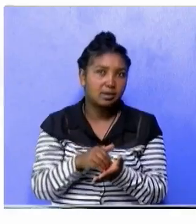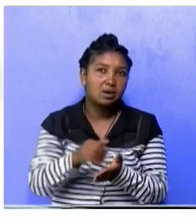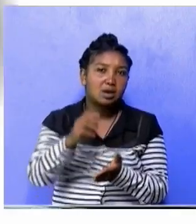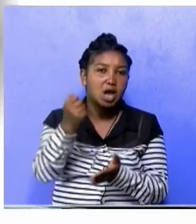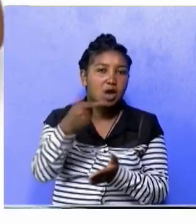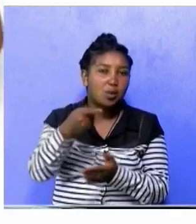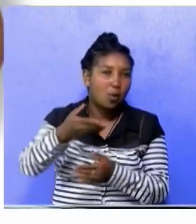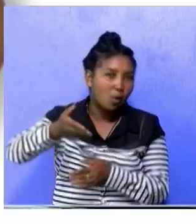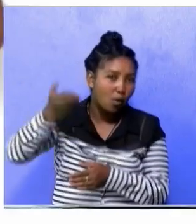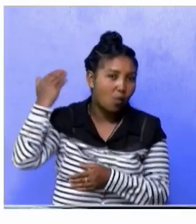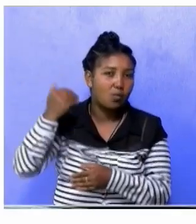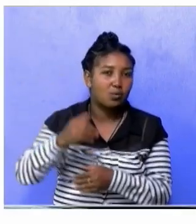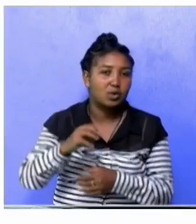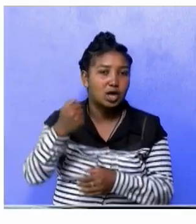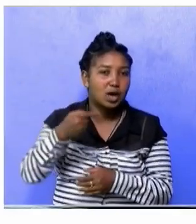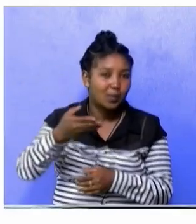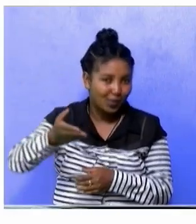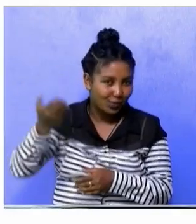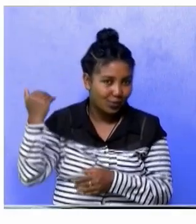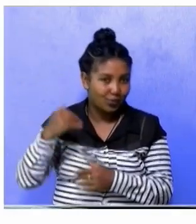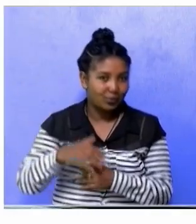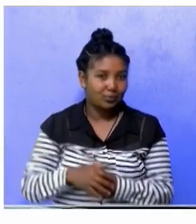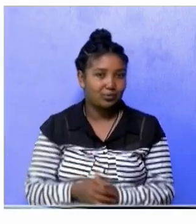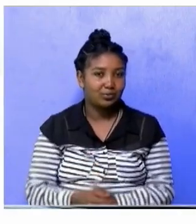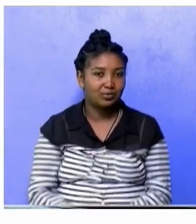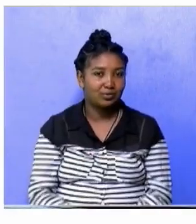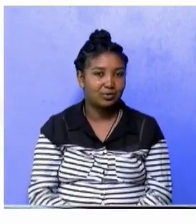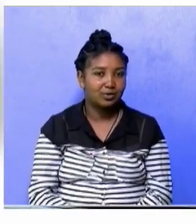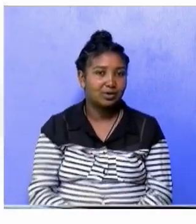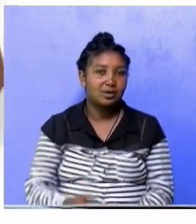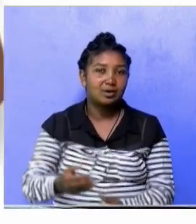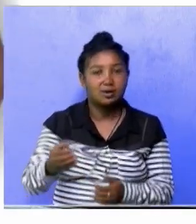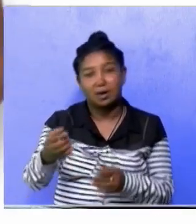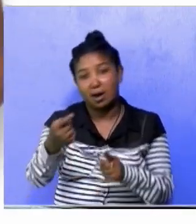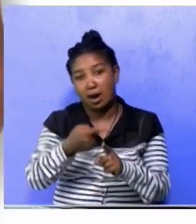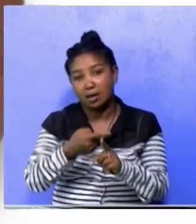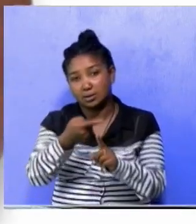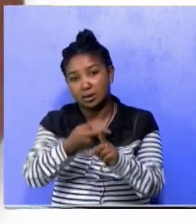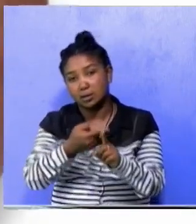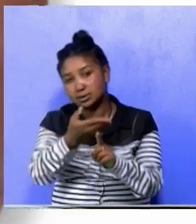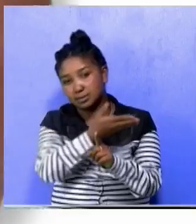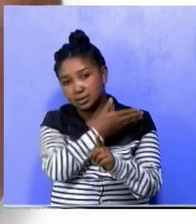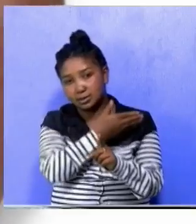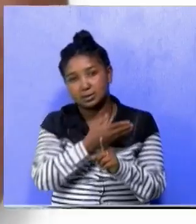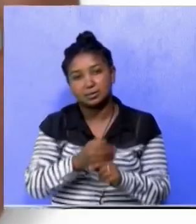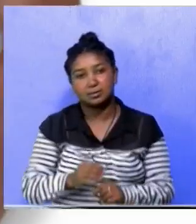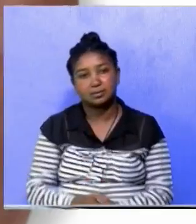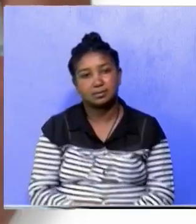also possible, right? Last means